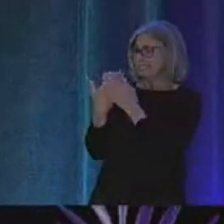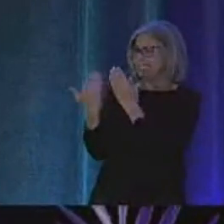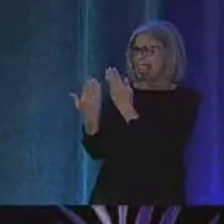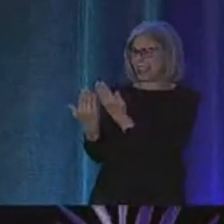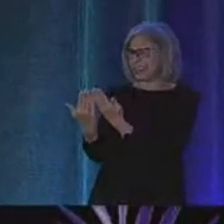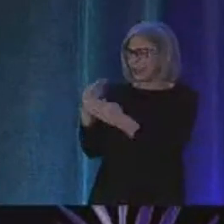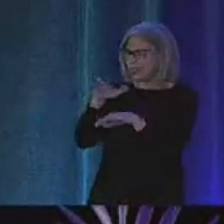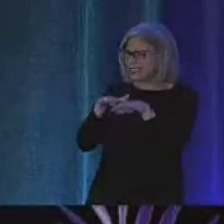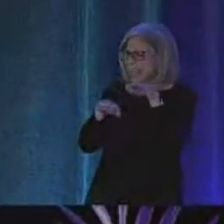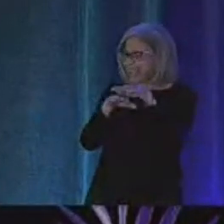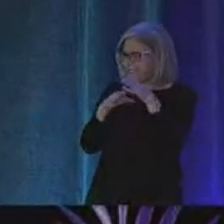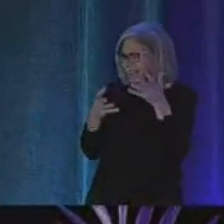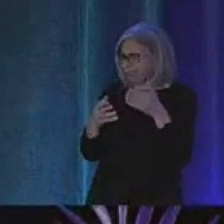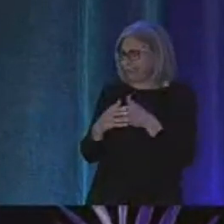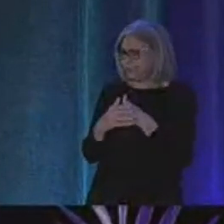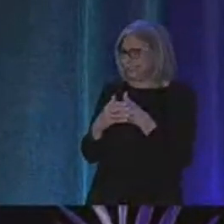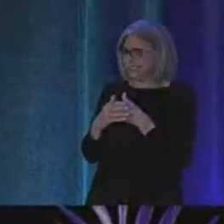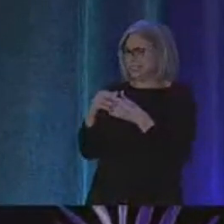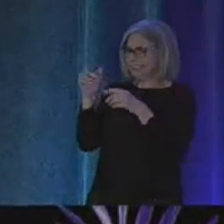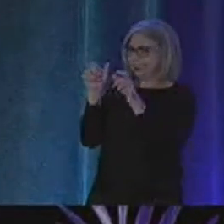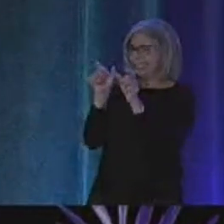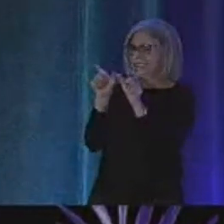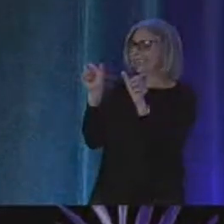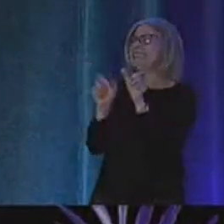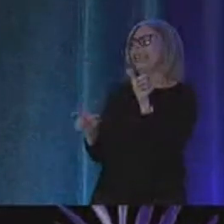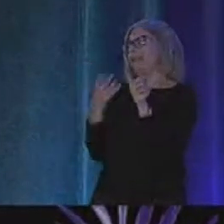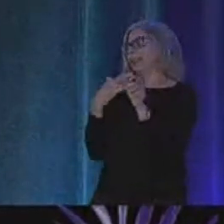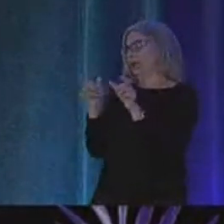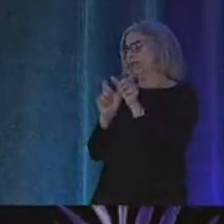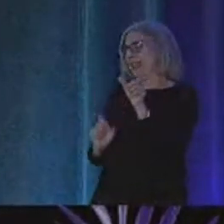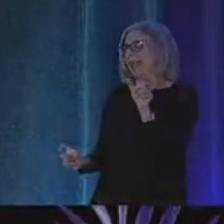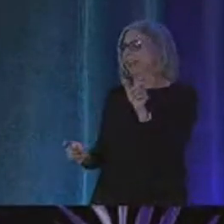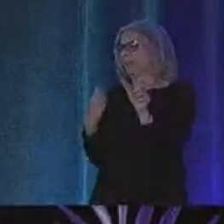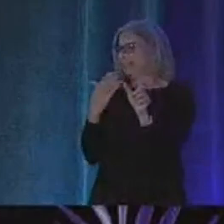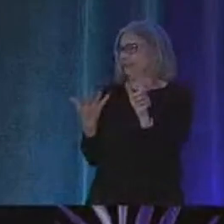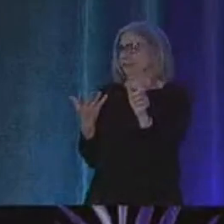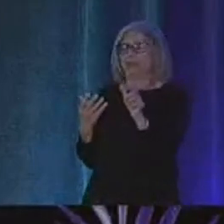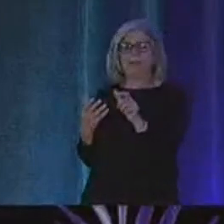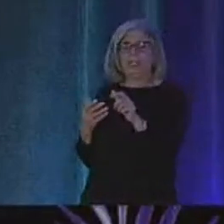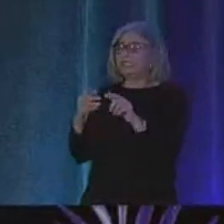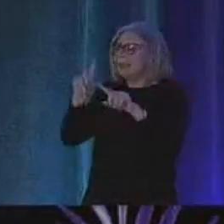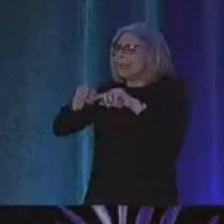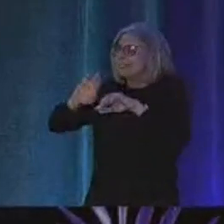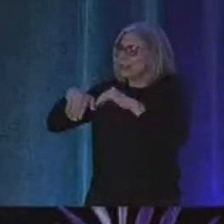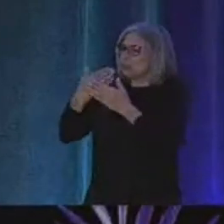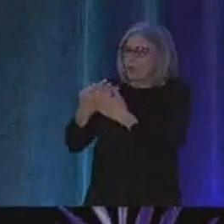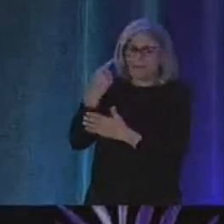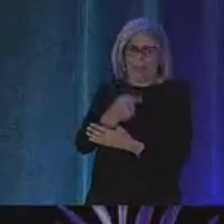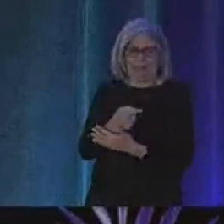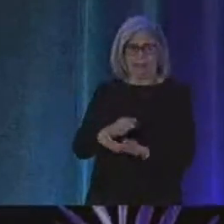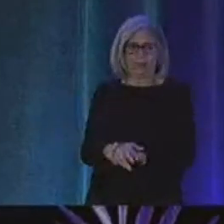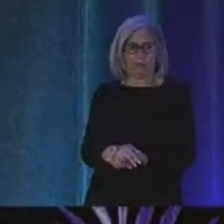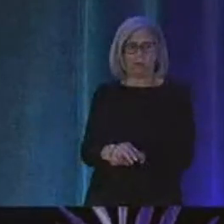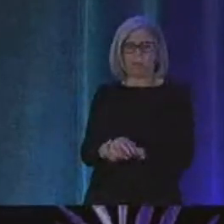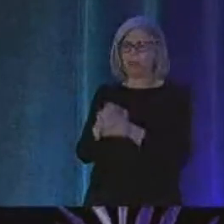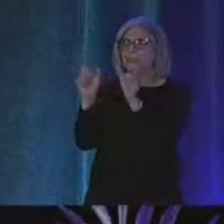navigate to these different things and the structure you put them in will depend on how you get there.